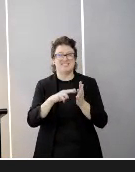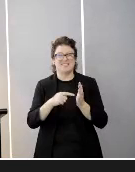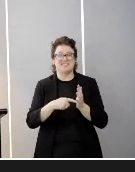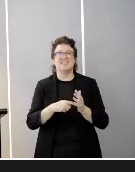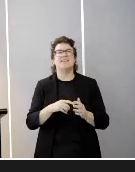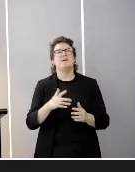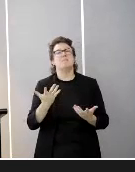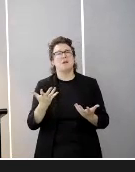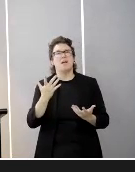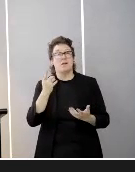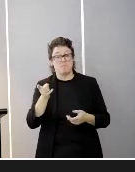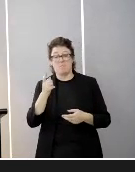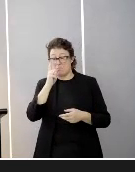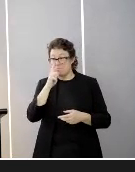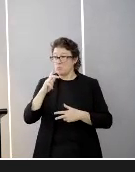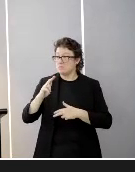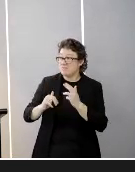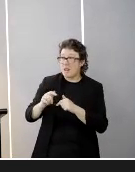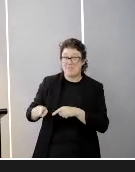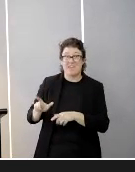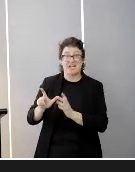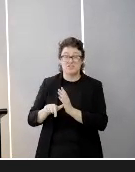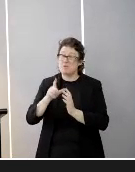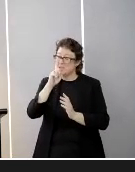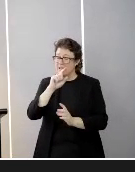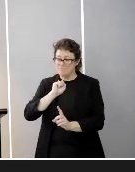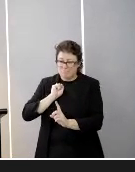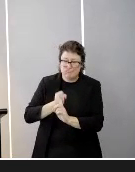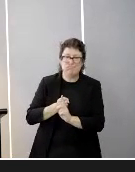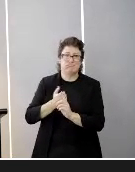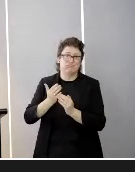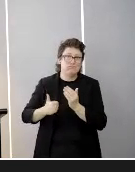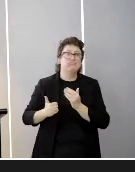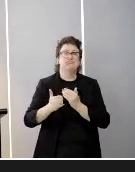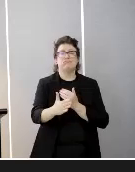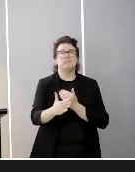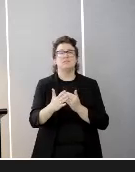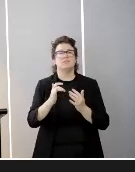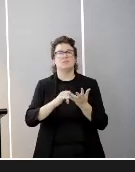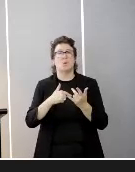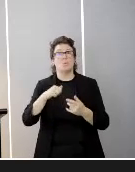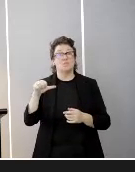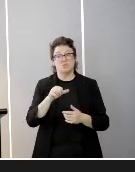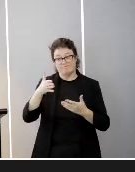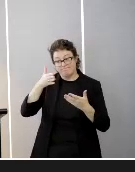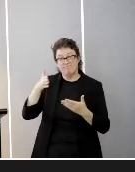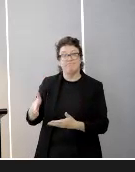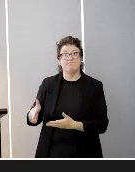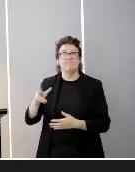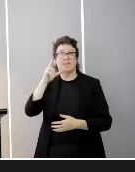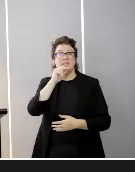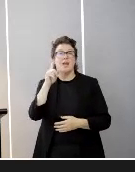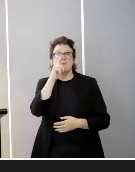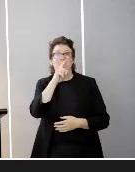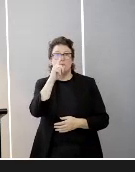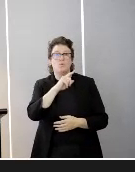people are kind of developing during these periods. And they can really have lifelong impacts, which means we should really focus on young